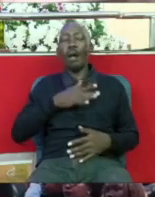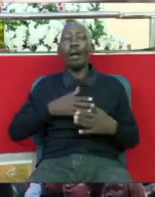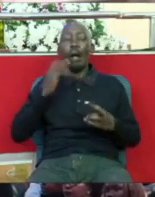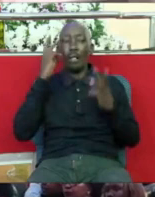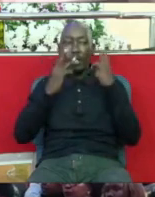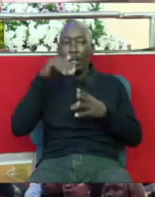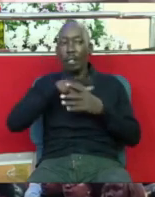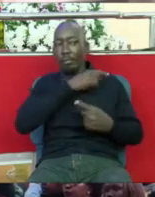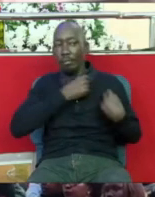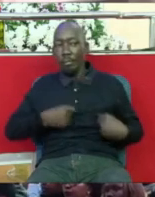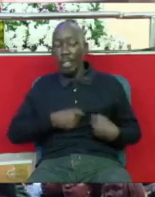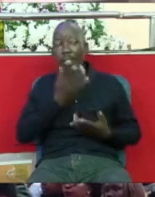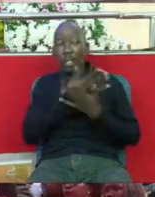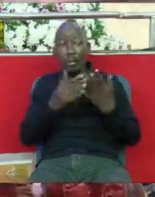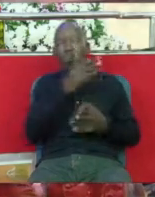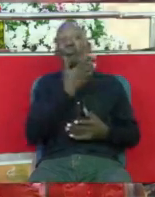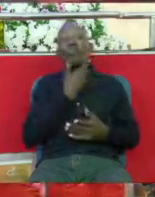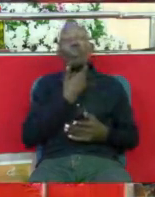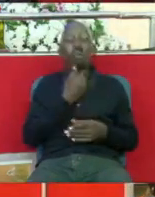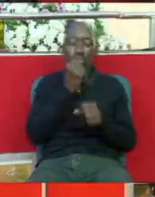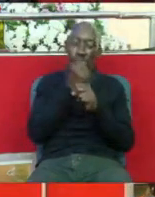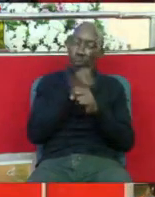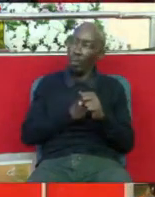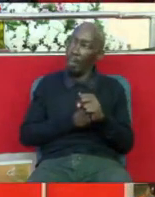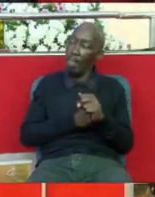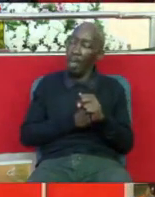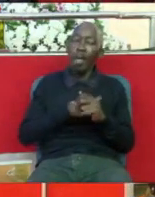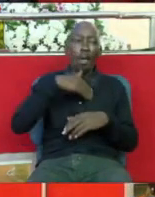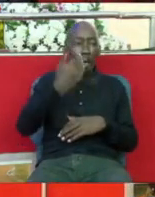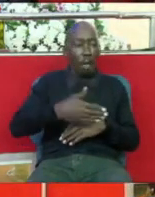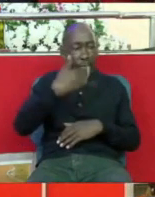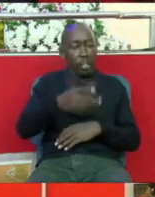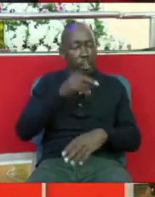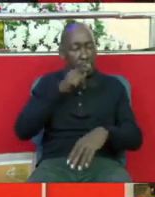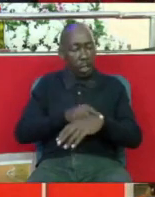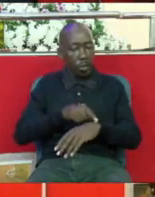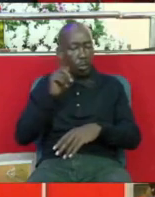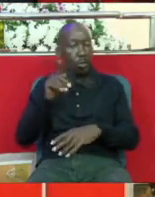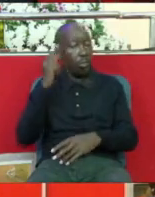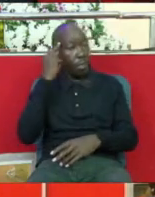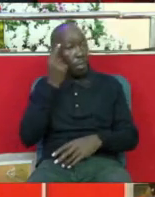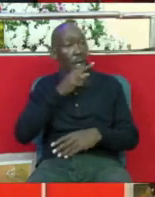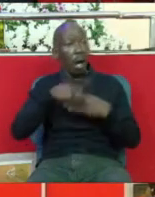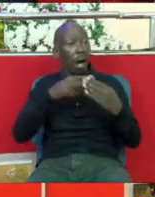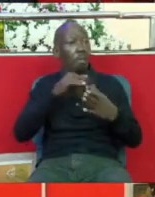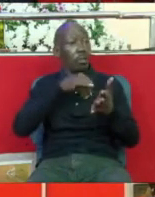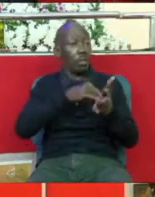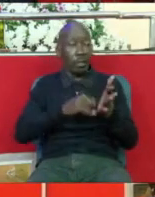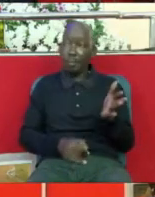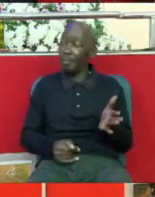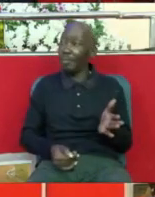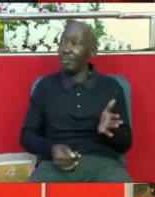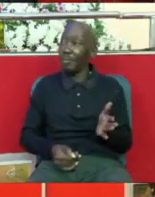wasiwasi. There's something you've been wanting to do. Pana jambo ambalo ungekutarajia kulifanya. Every time you think about it. Na kila wakati